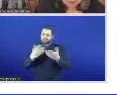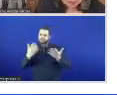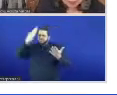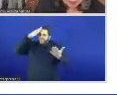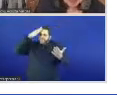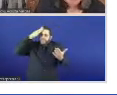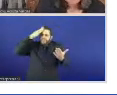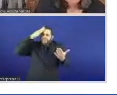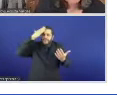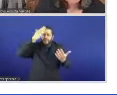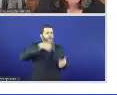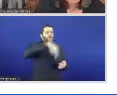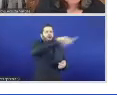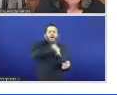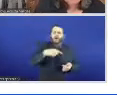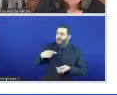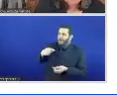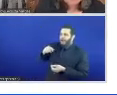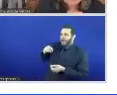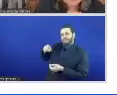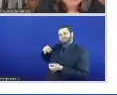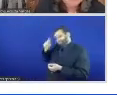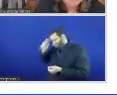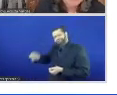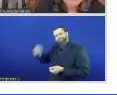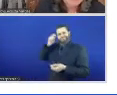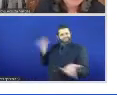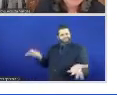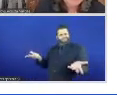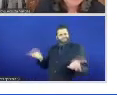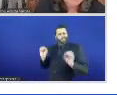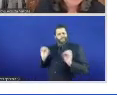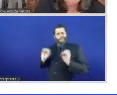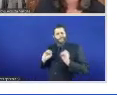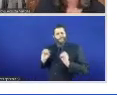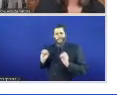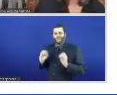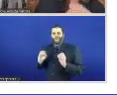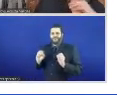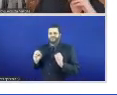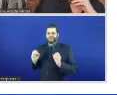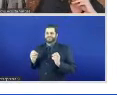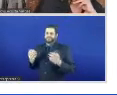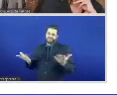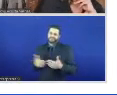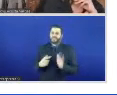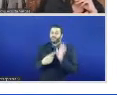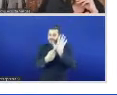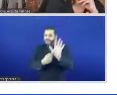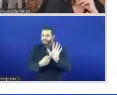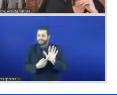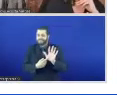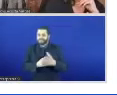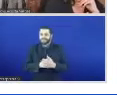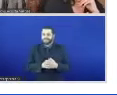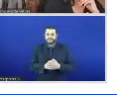Commission on Inalienable Rights, which was specifically aimed at narrowing the definition of rights